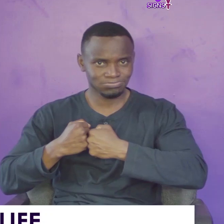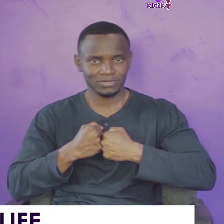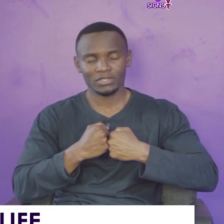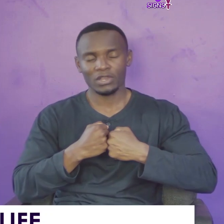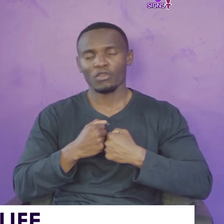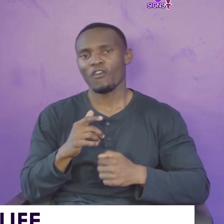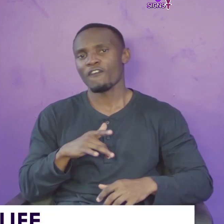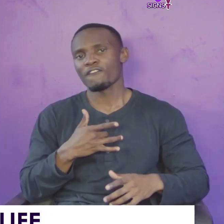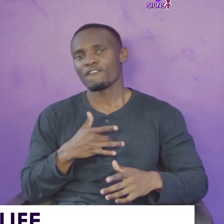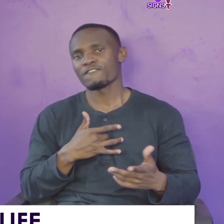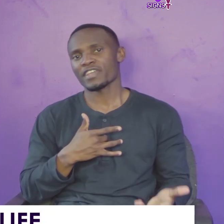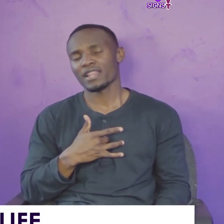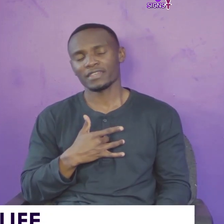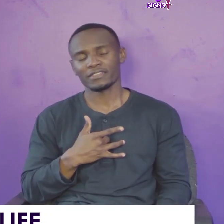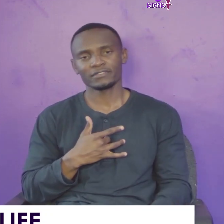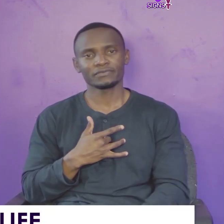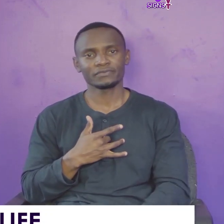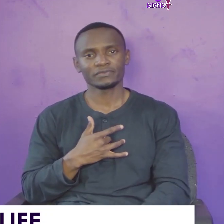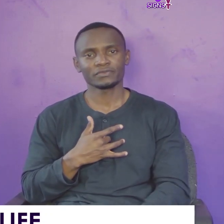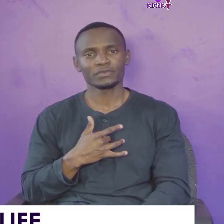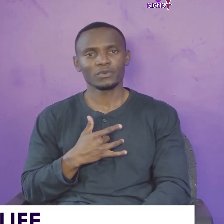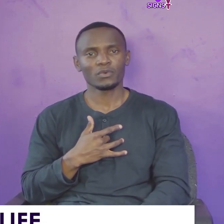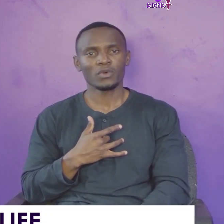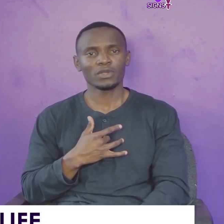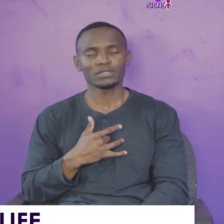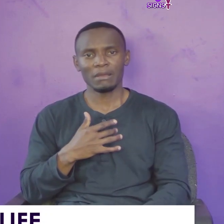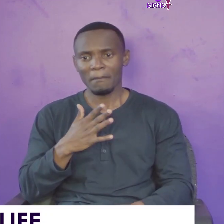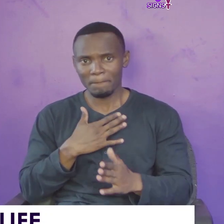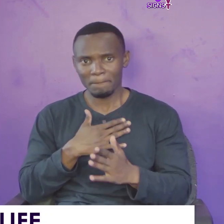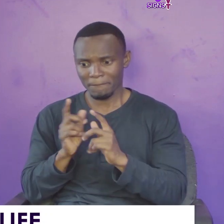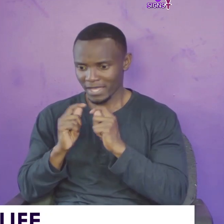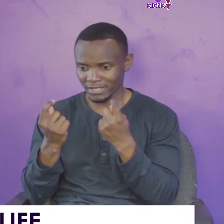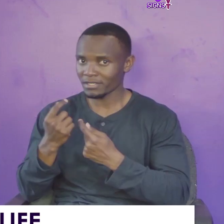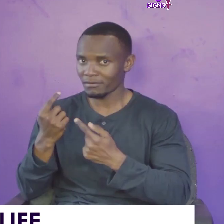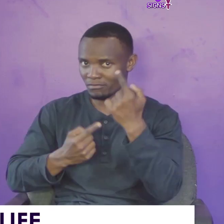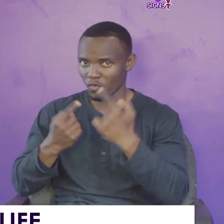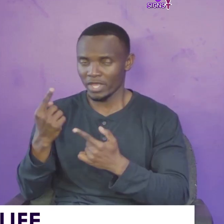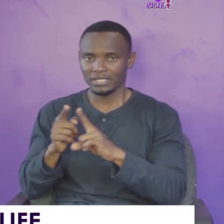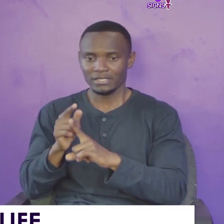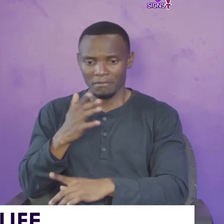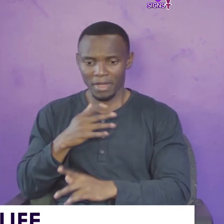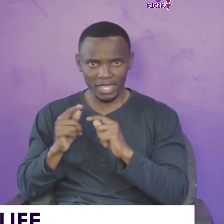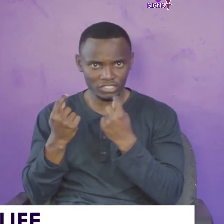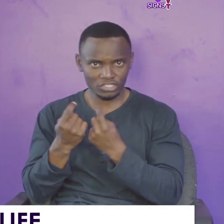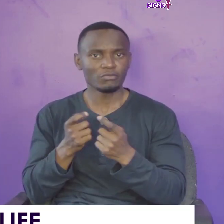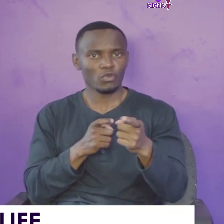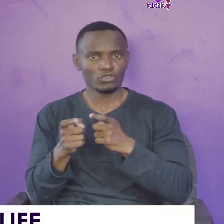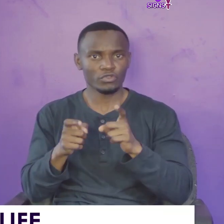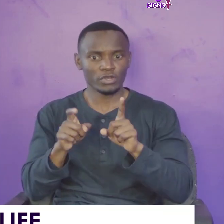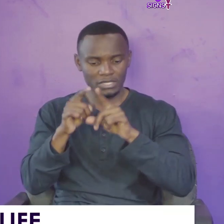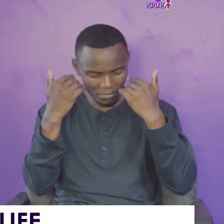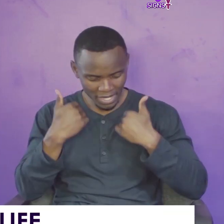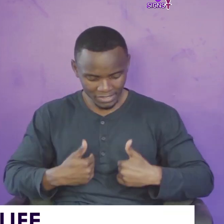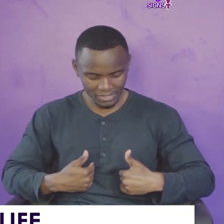that it's my team that has won. It's my team that is in control. I'm the one on the steering